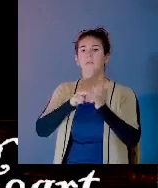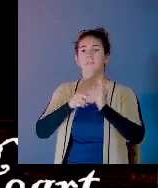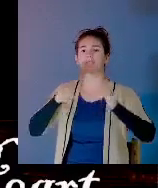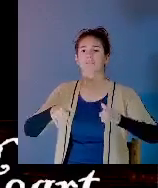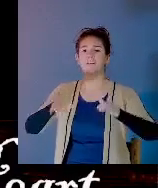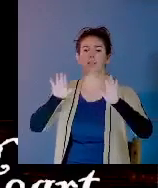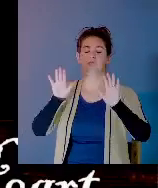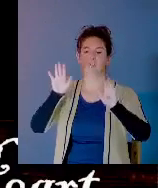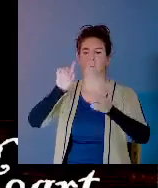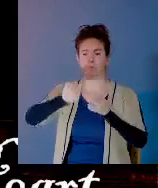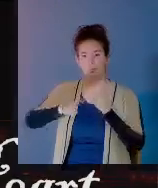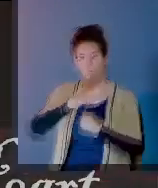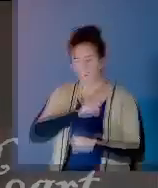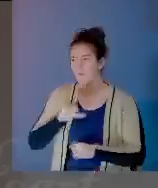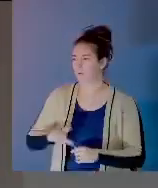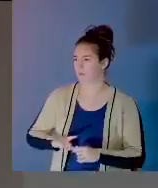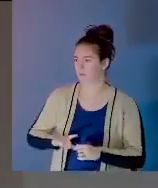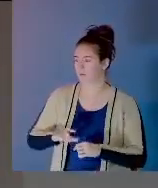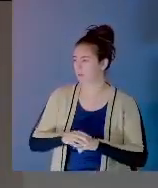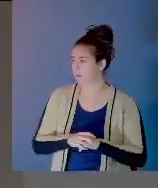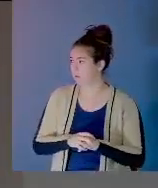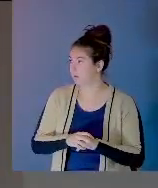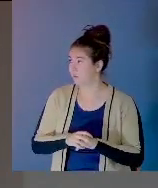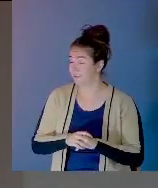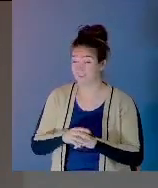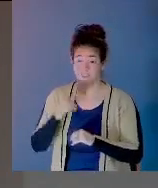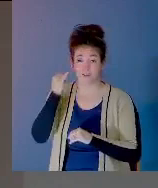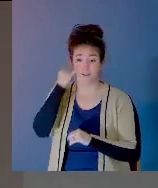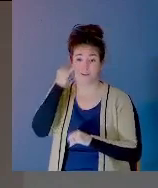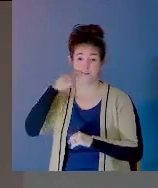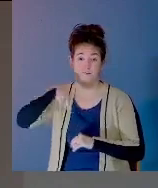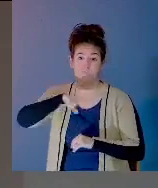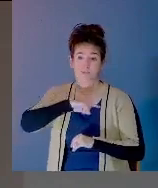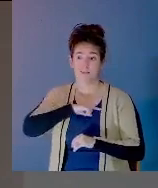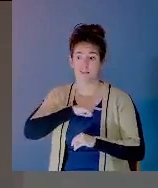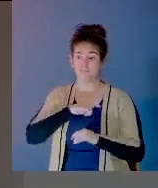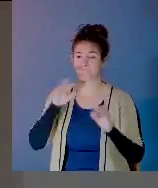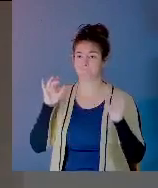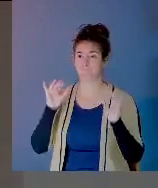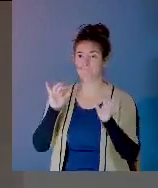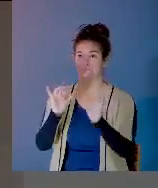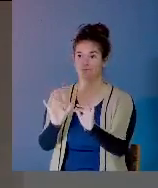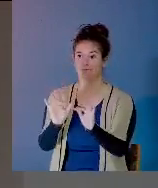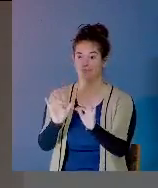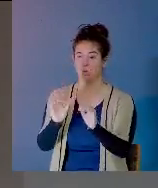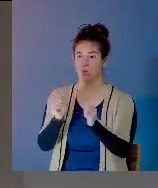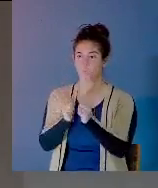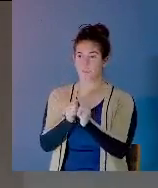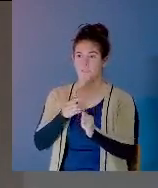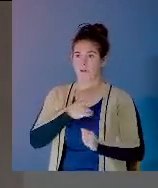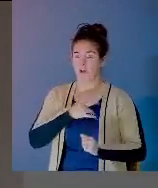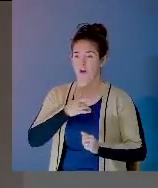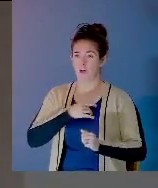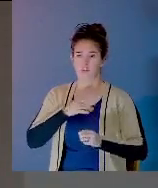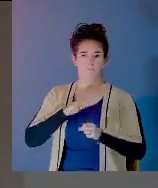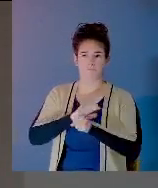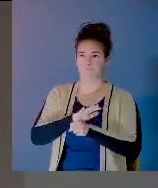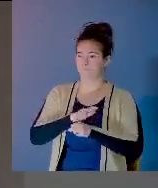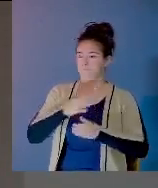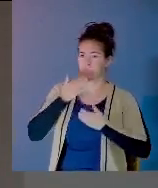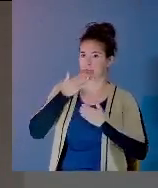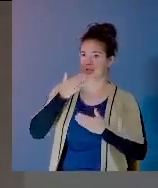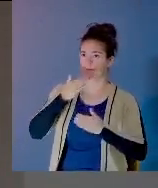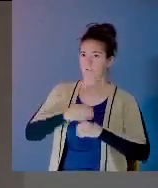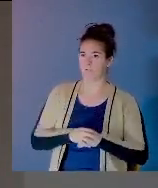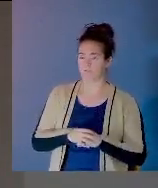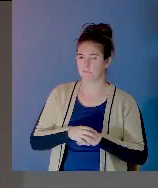When we come before him with grateful hearts, the psalmist writes in the seven chapters